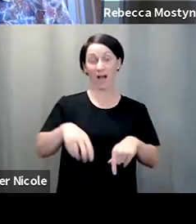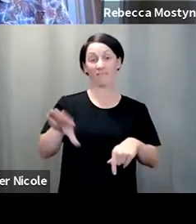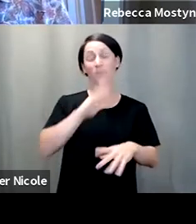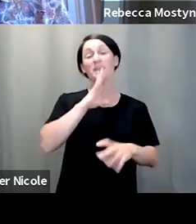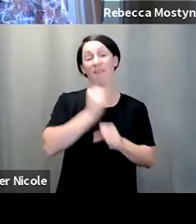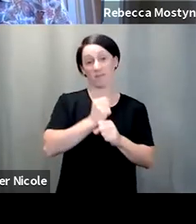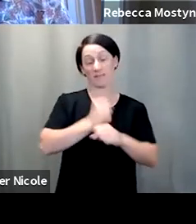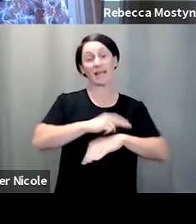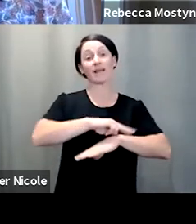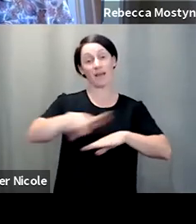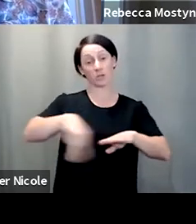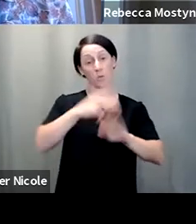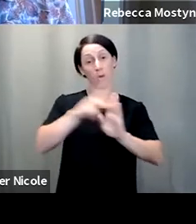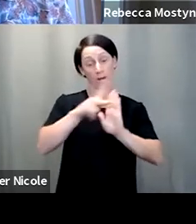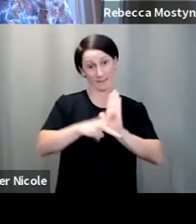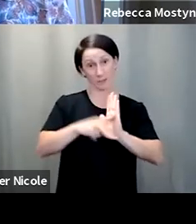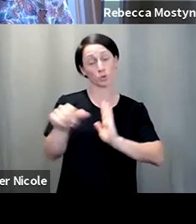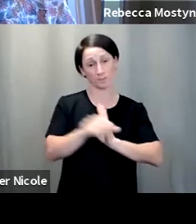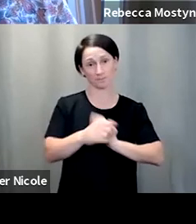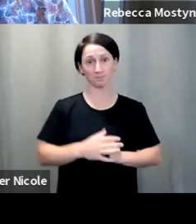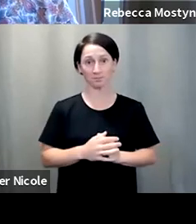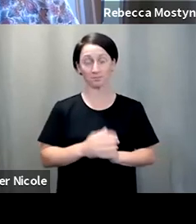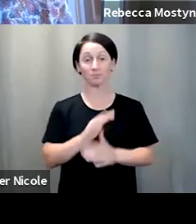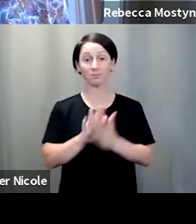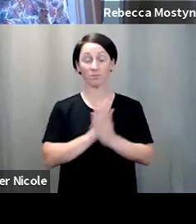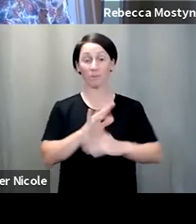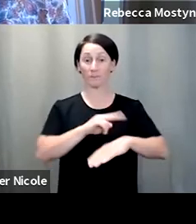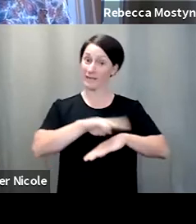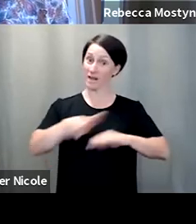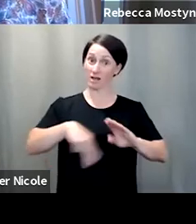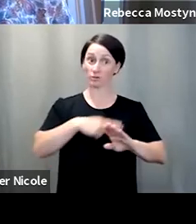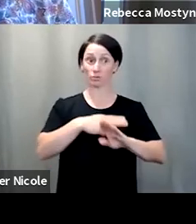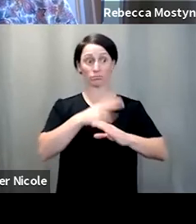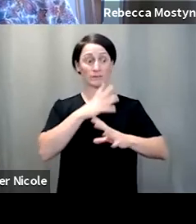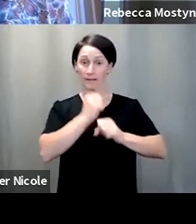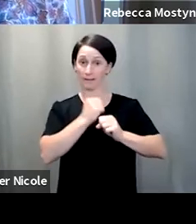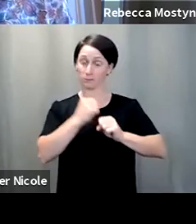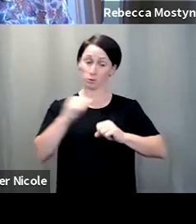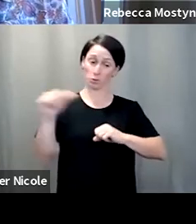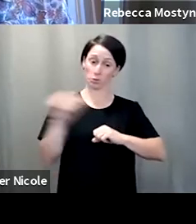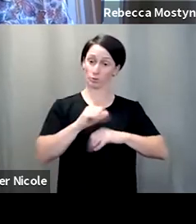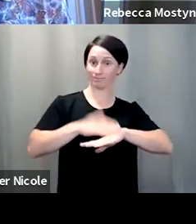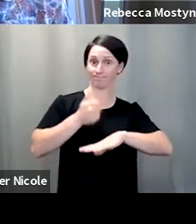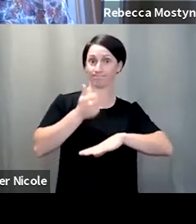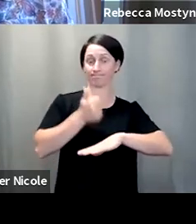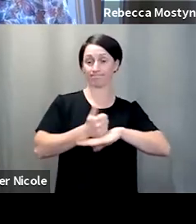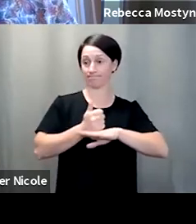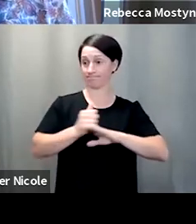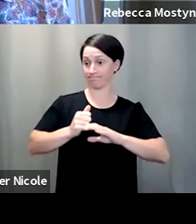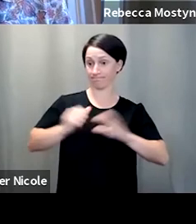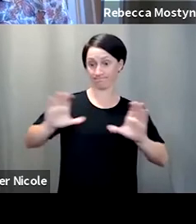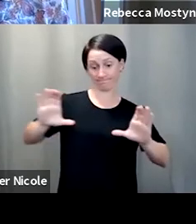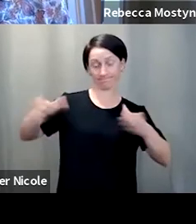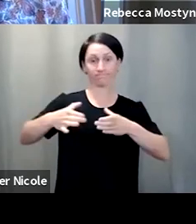quickly commission research, bring in collaborative partners, the best minds in the